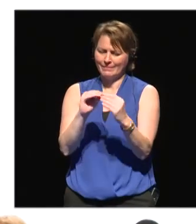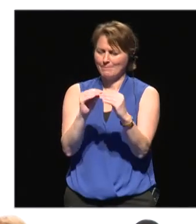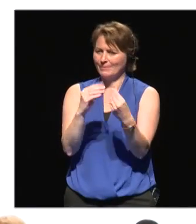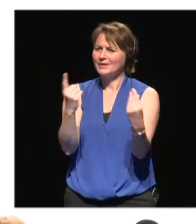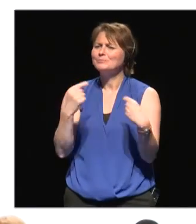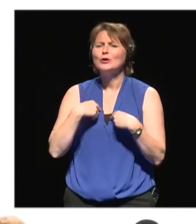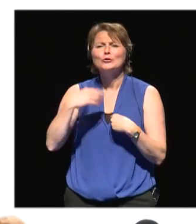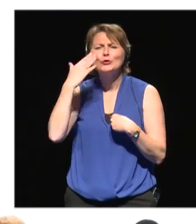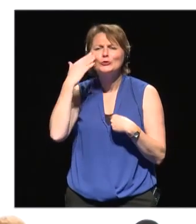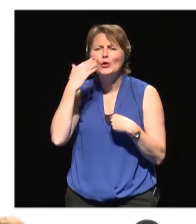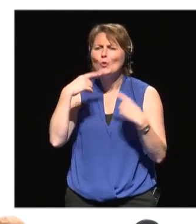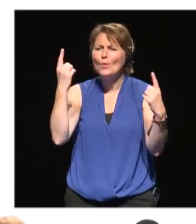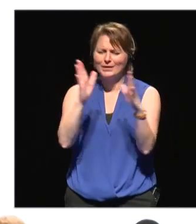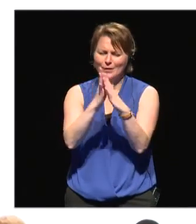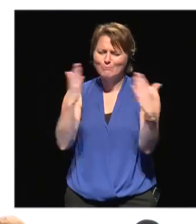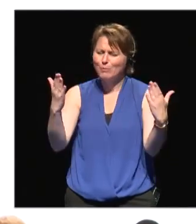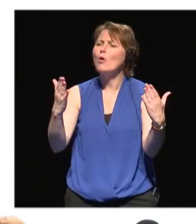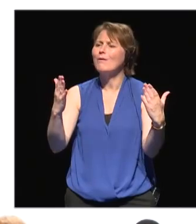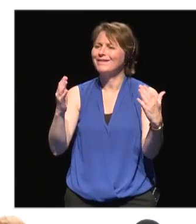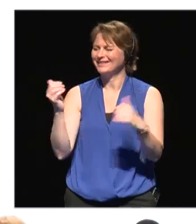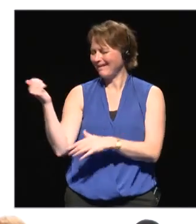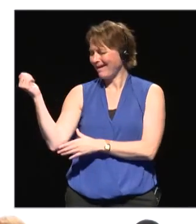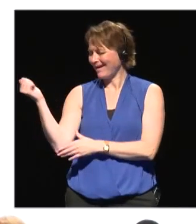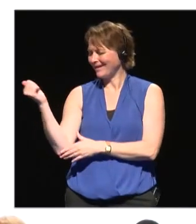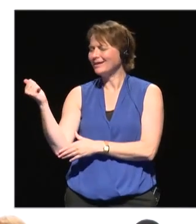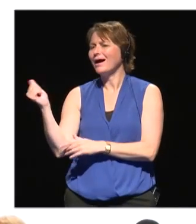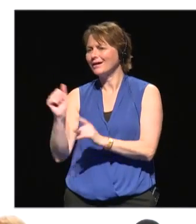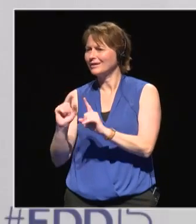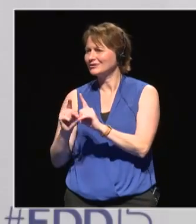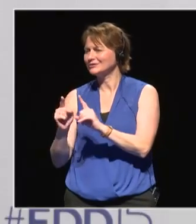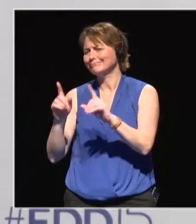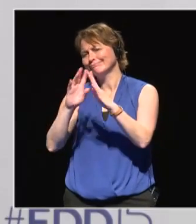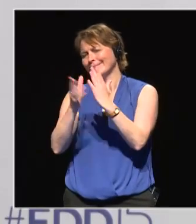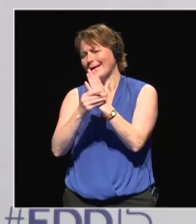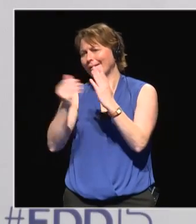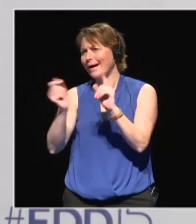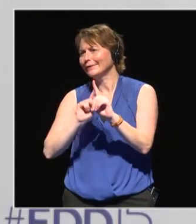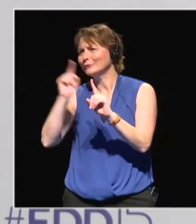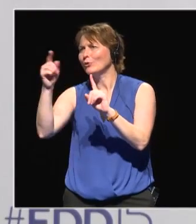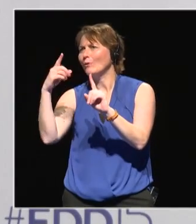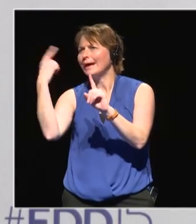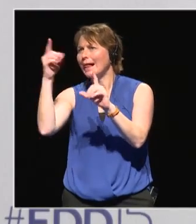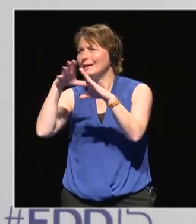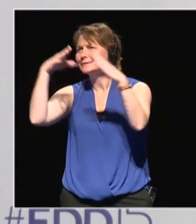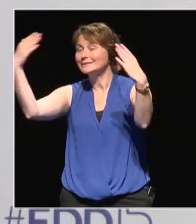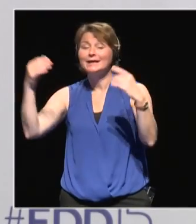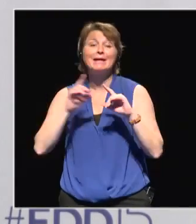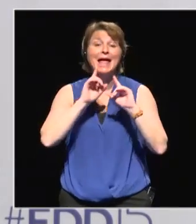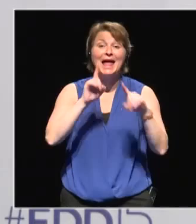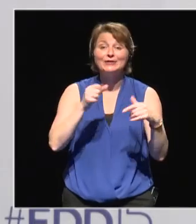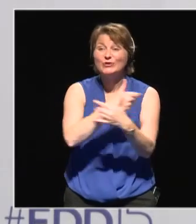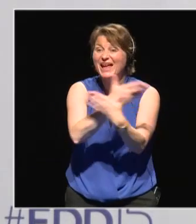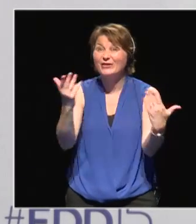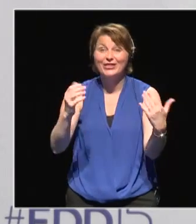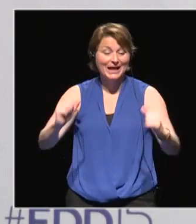Hitchhiker's Guide to the Galaxy, and the answer to the question of life, the universe, and everything is 42. So it's an